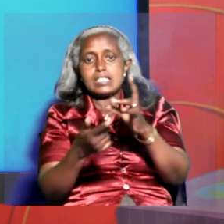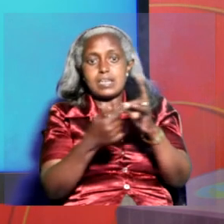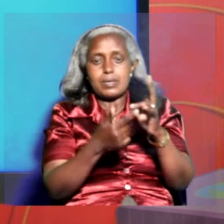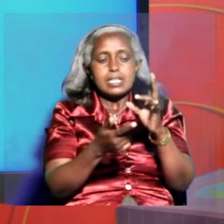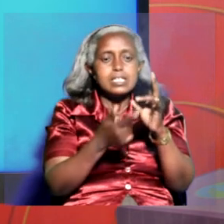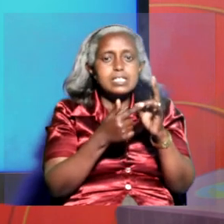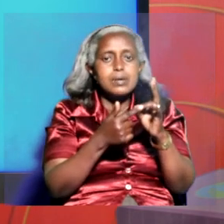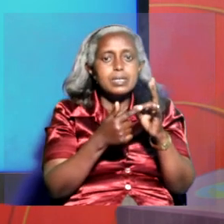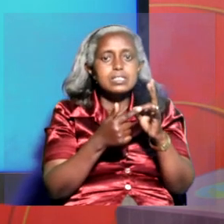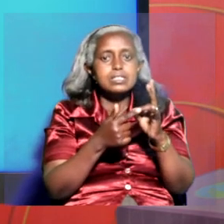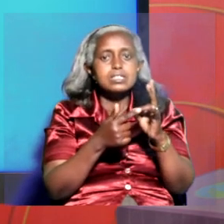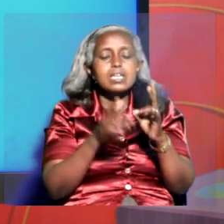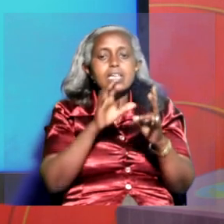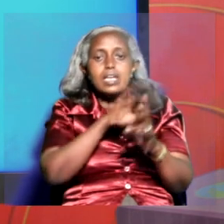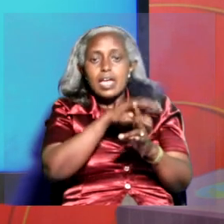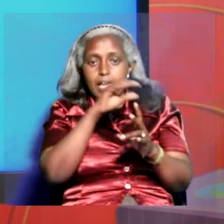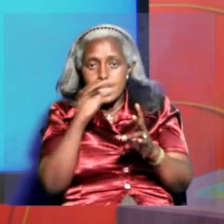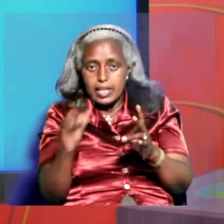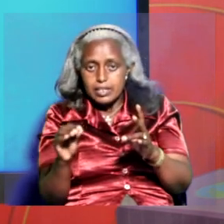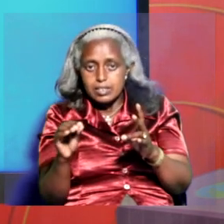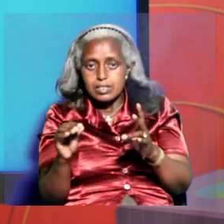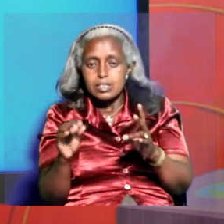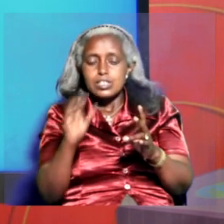seventh item and